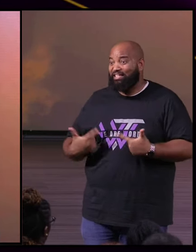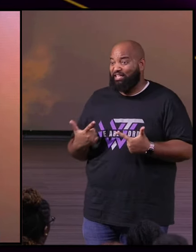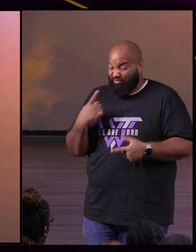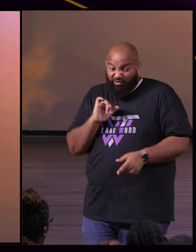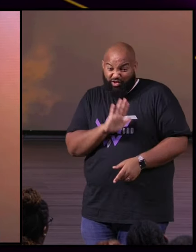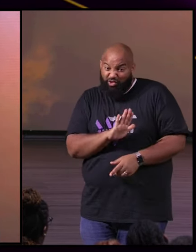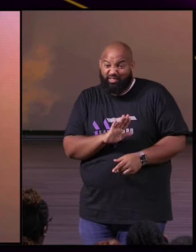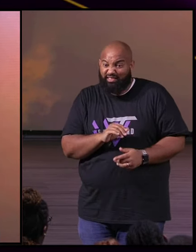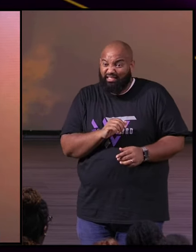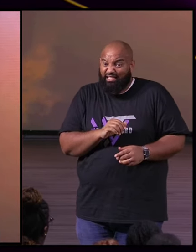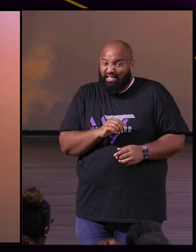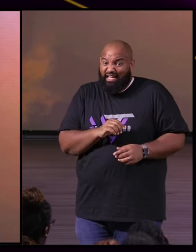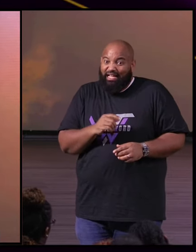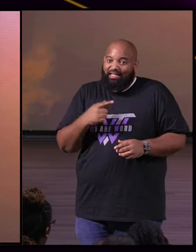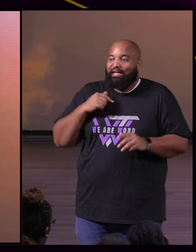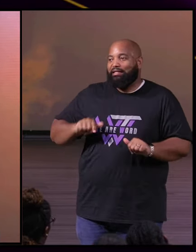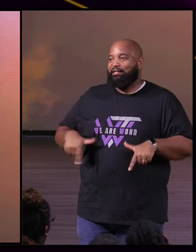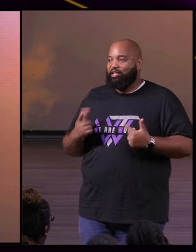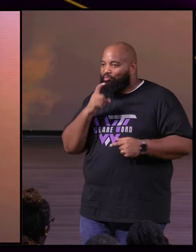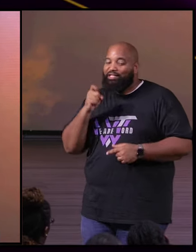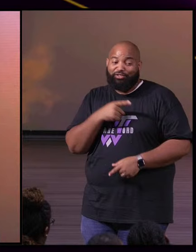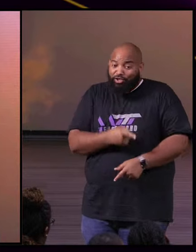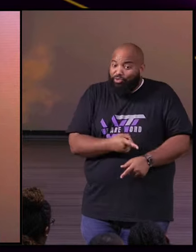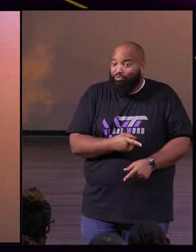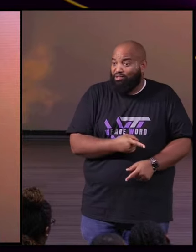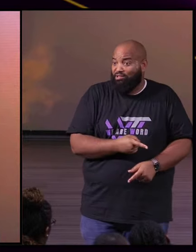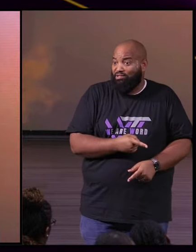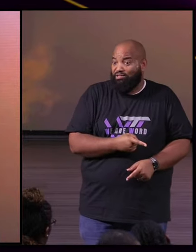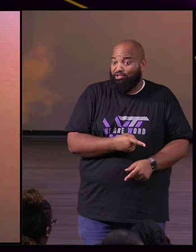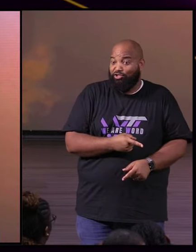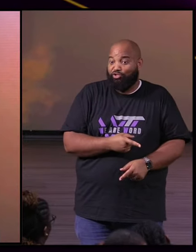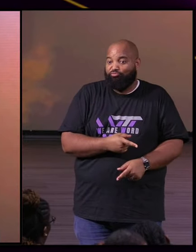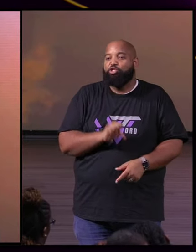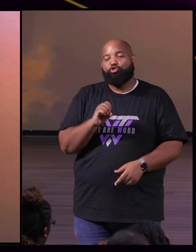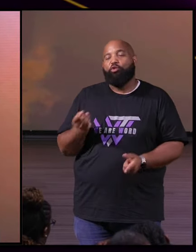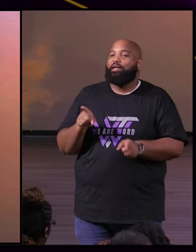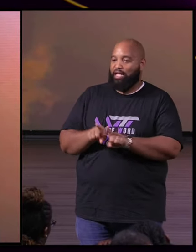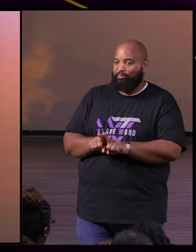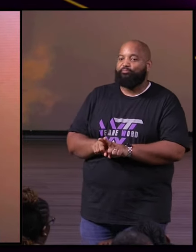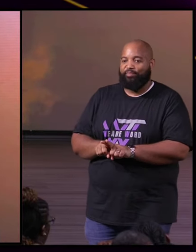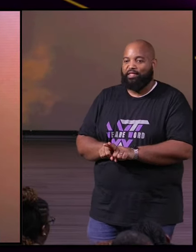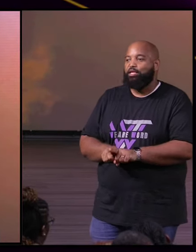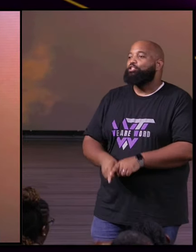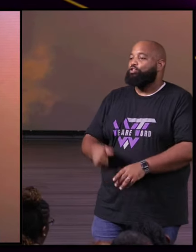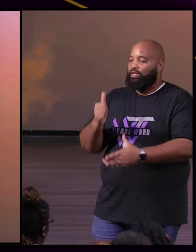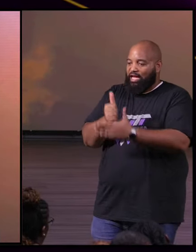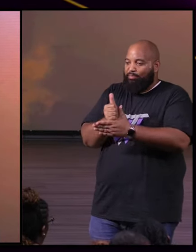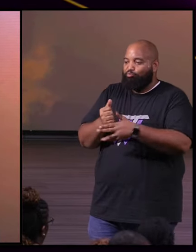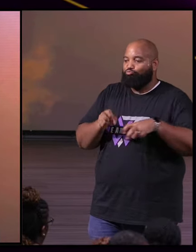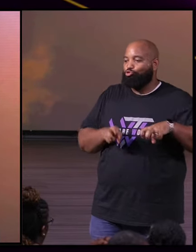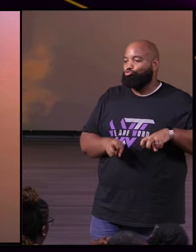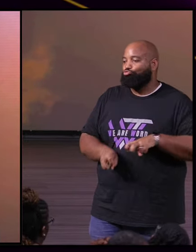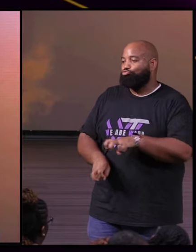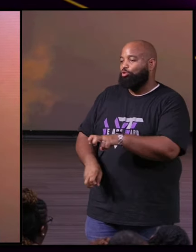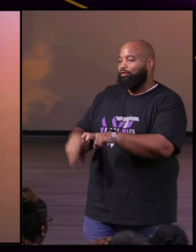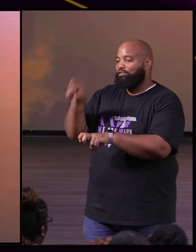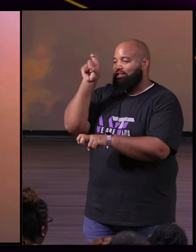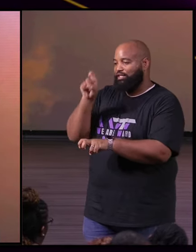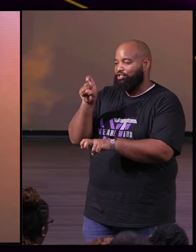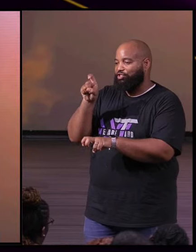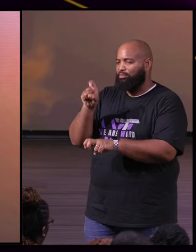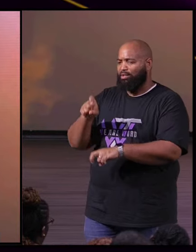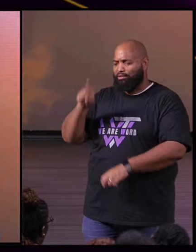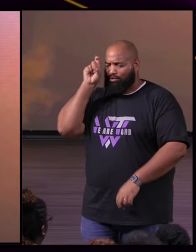sake, and that I may live because of you. So it was when Abram came into Egypt that